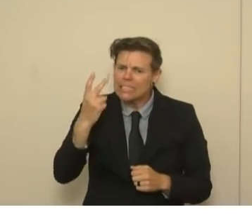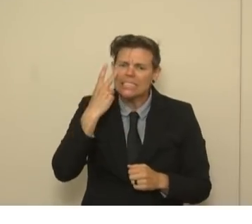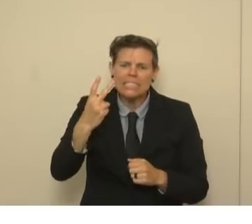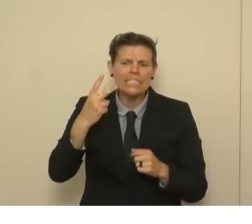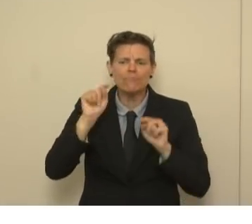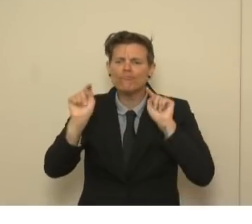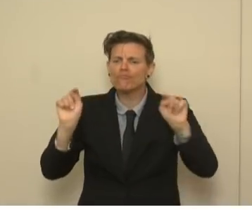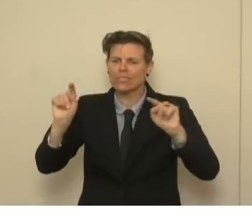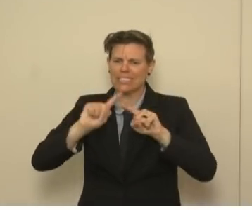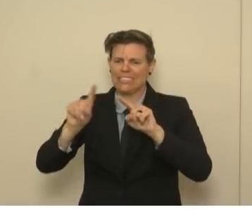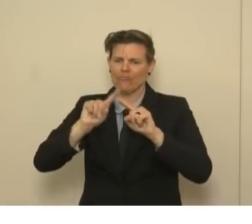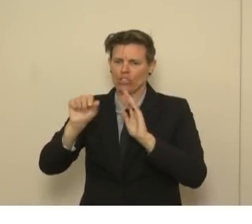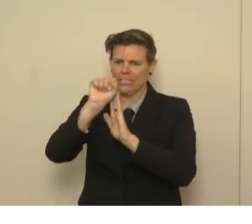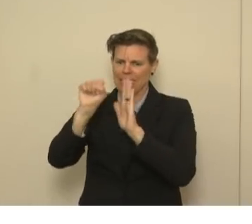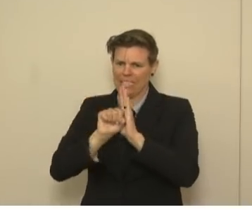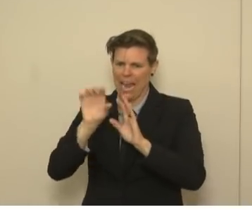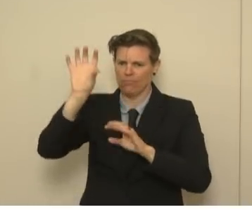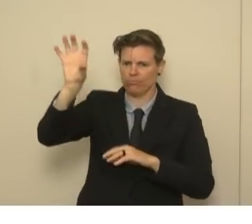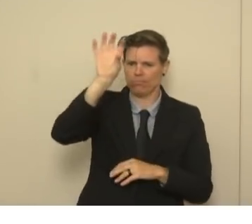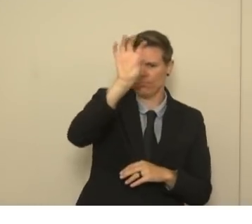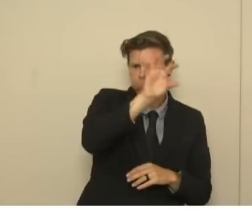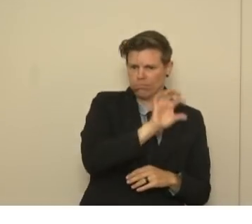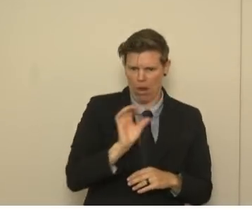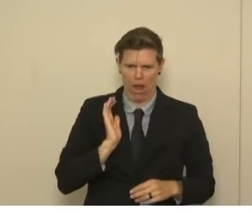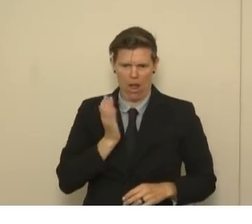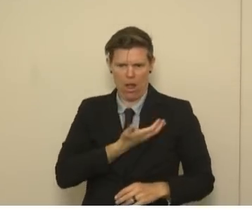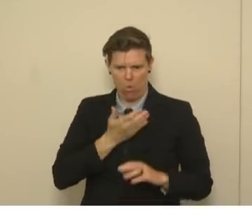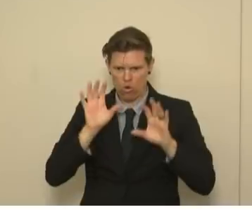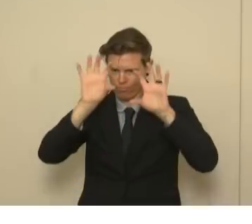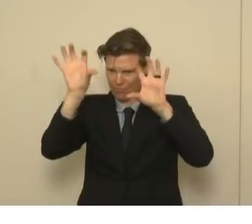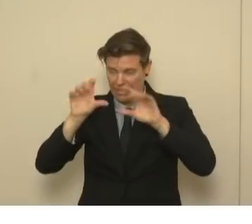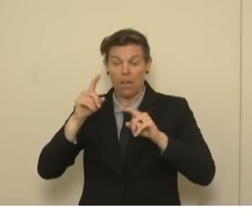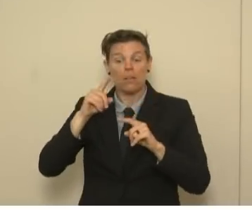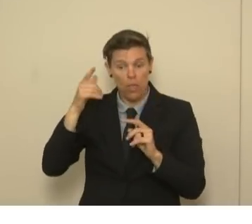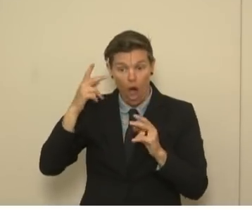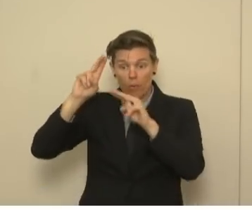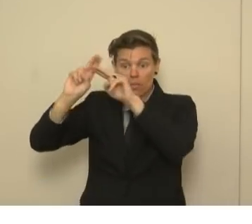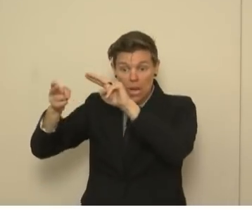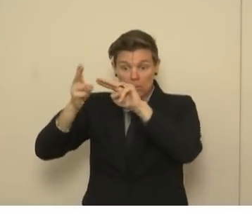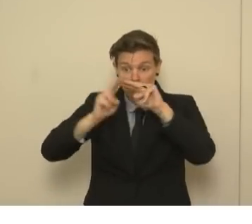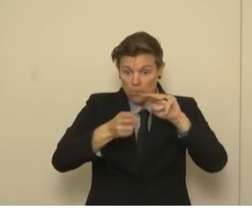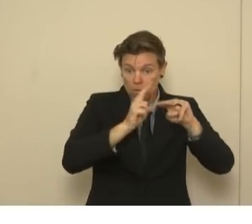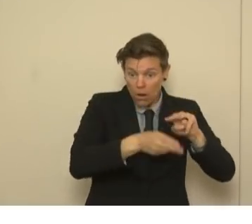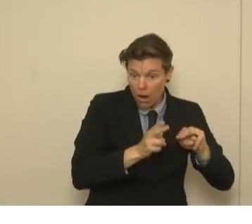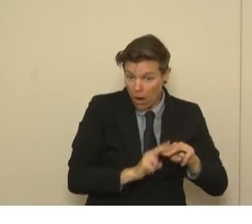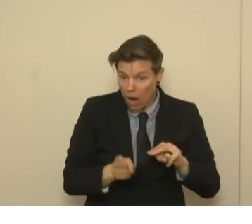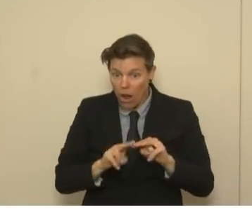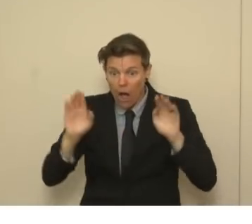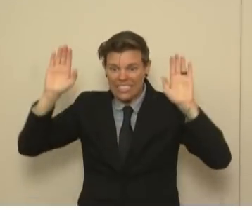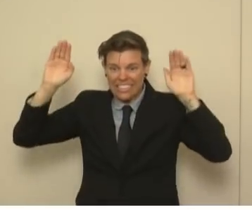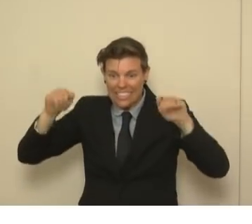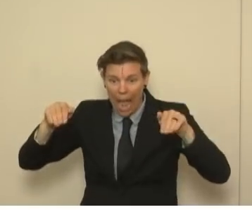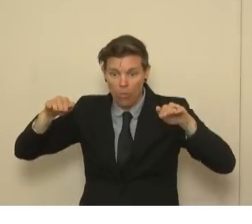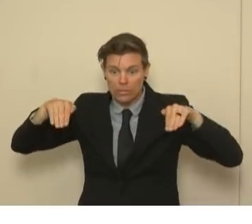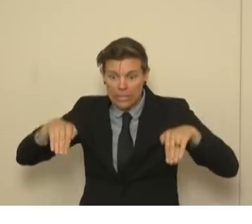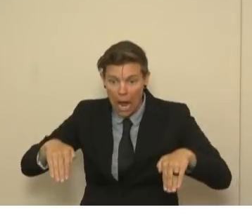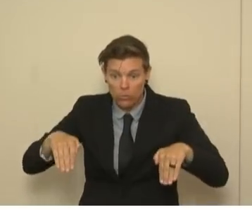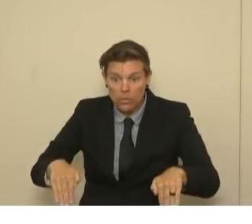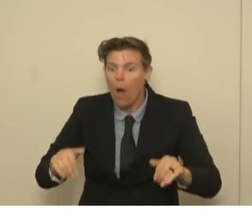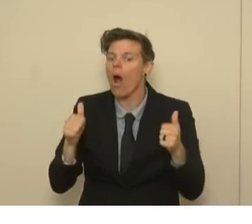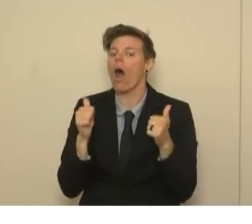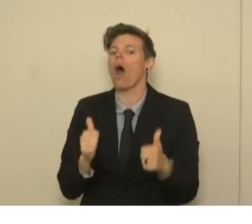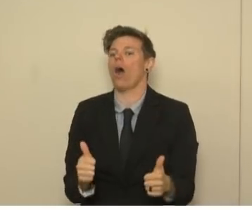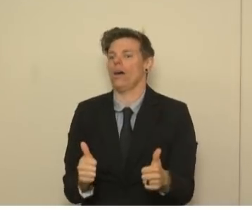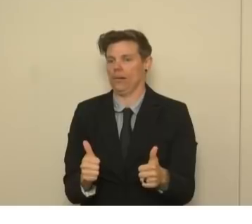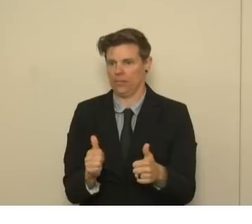lines on the bottom part of this graph. So we're doing well, great progress. I'm going to talk about this number 189 a